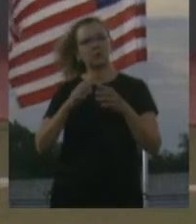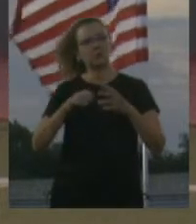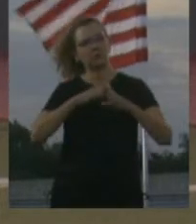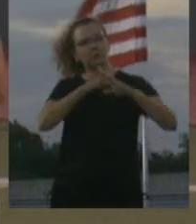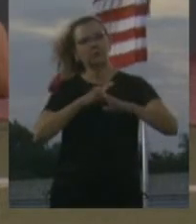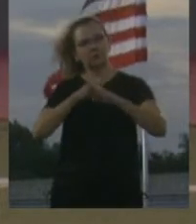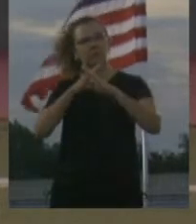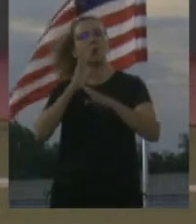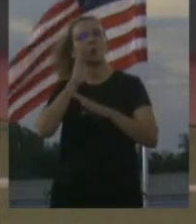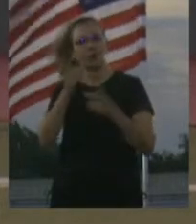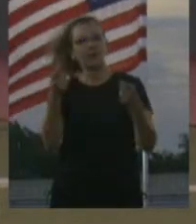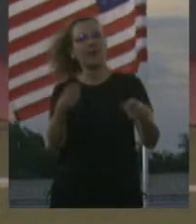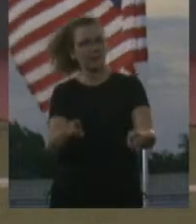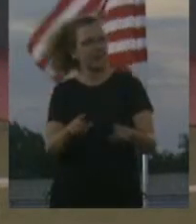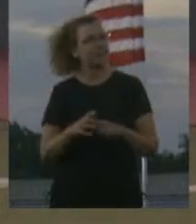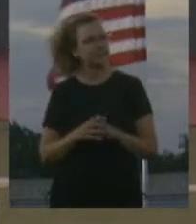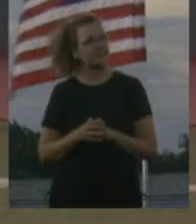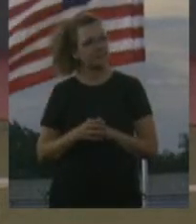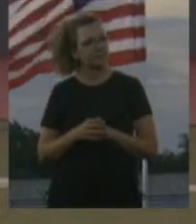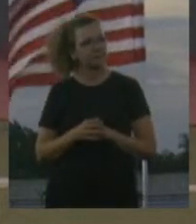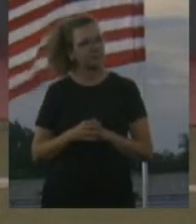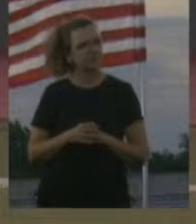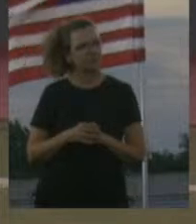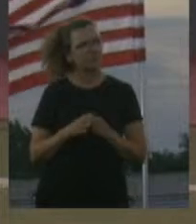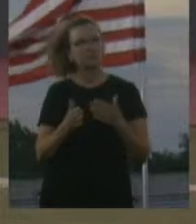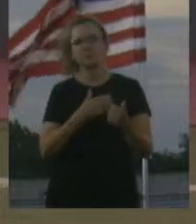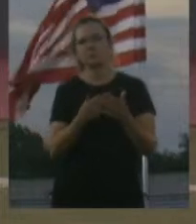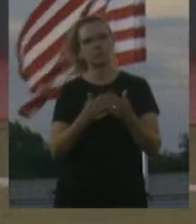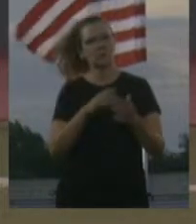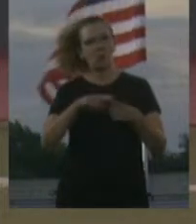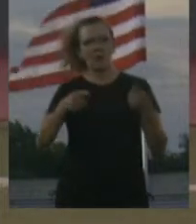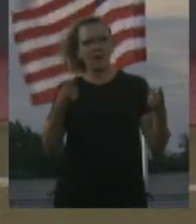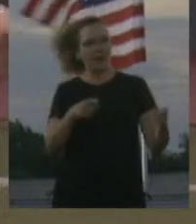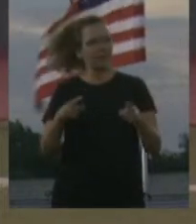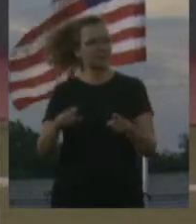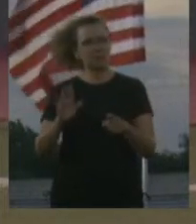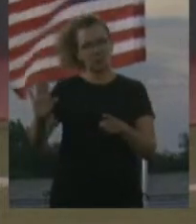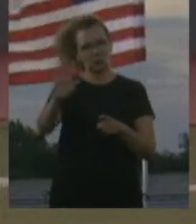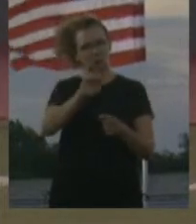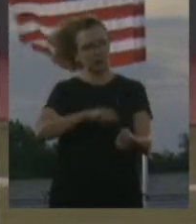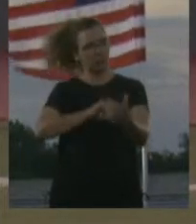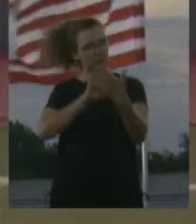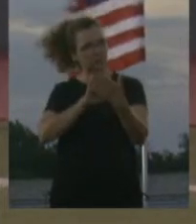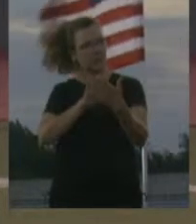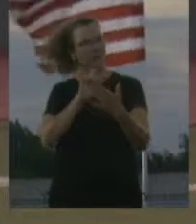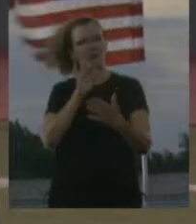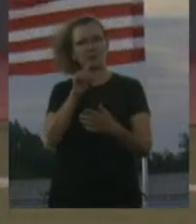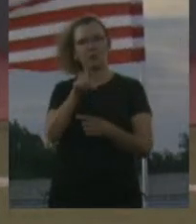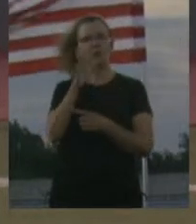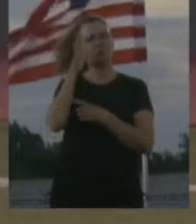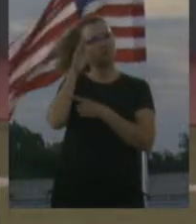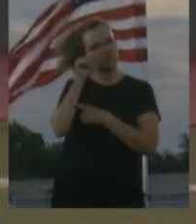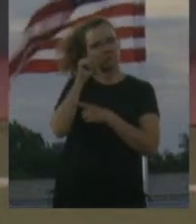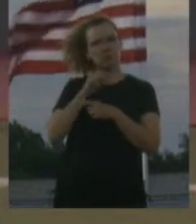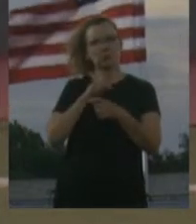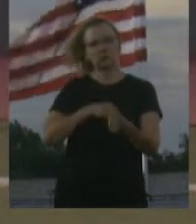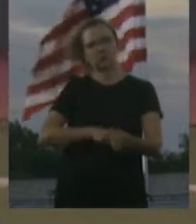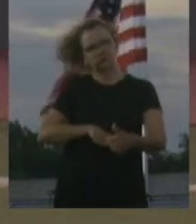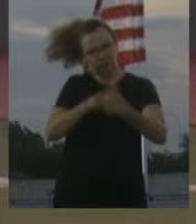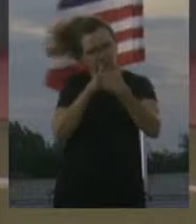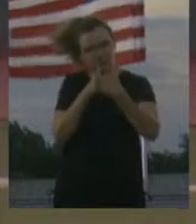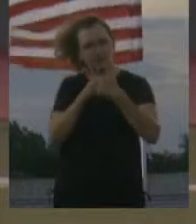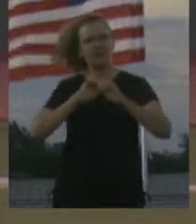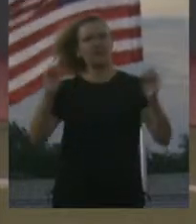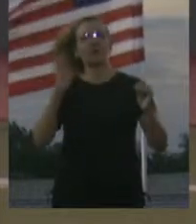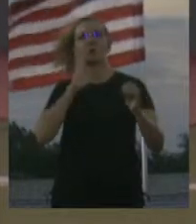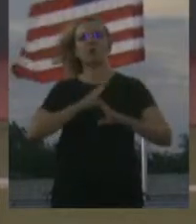are to be expected. But no matter the circumstances we may face, if we are determined to rise and meet them, nothing can stand in